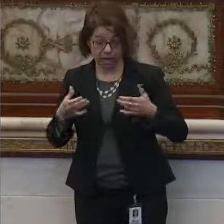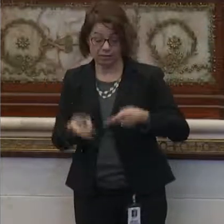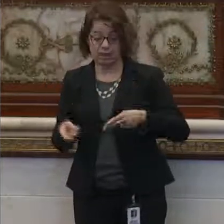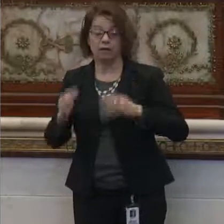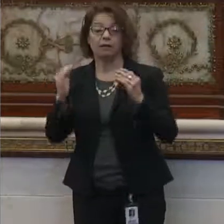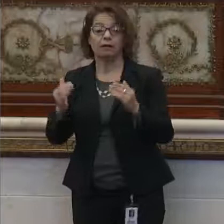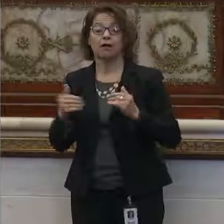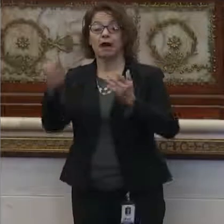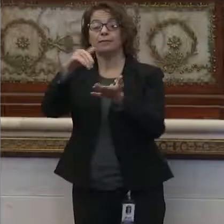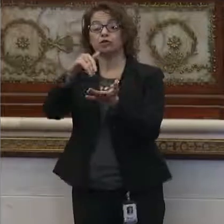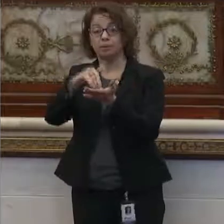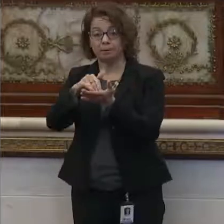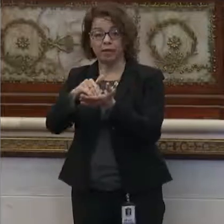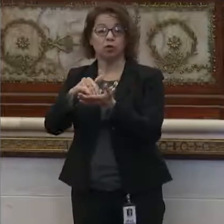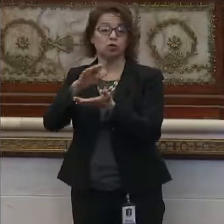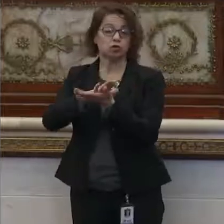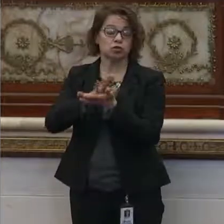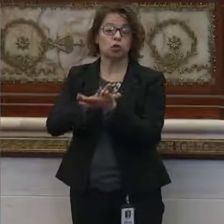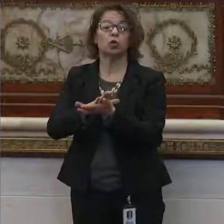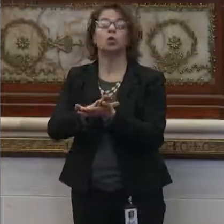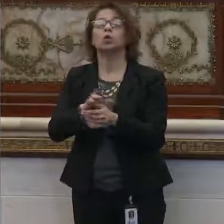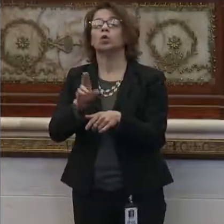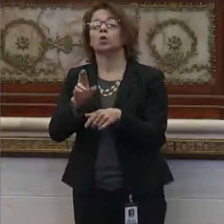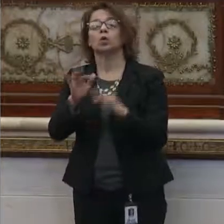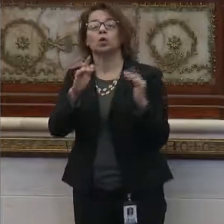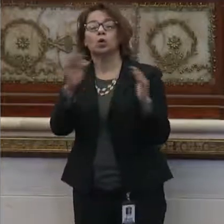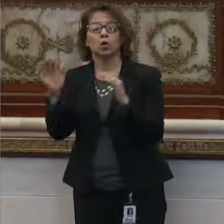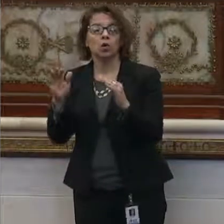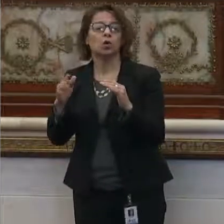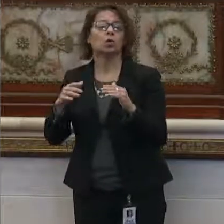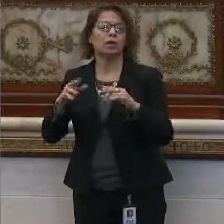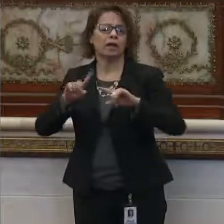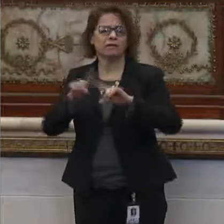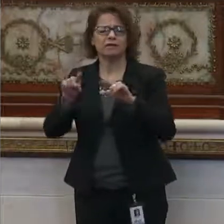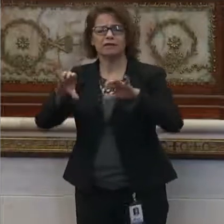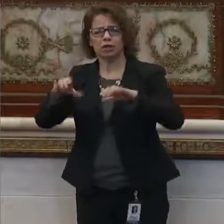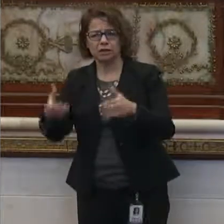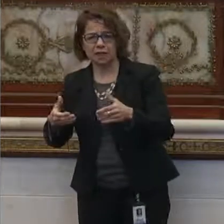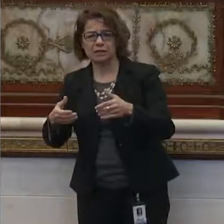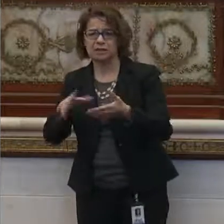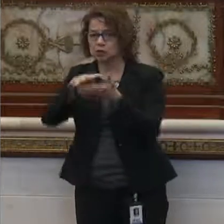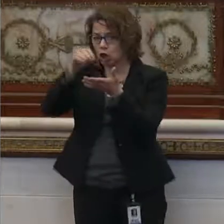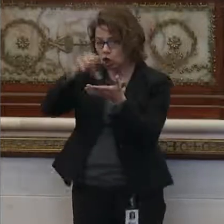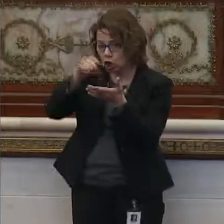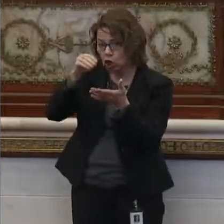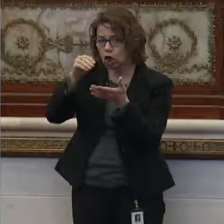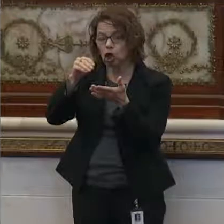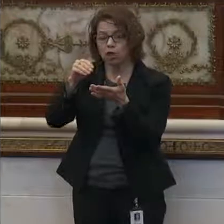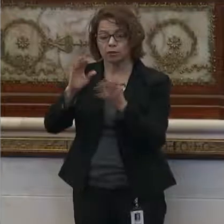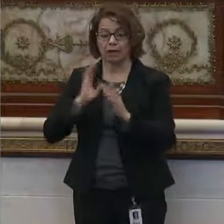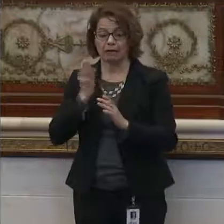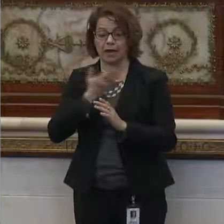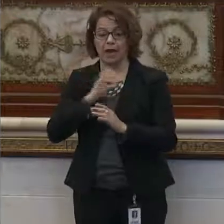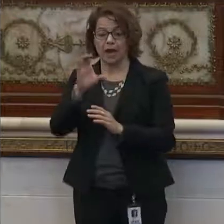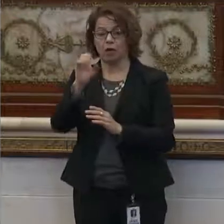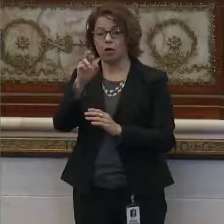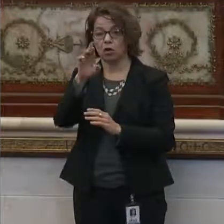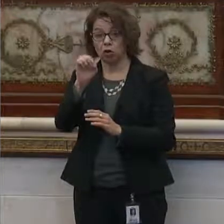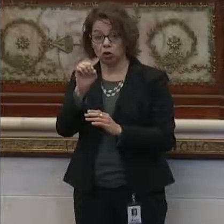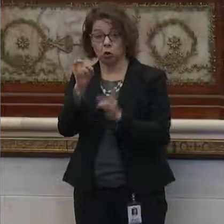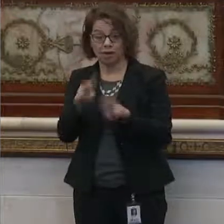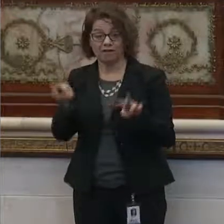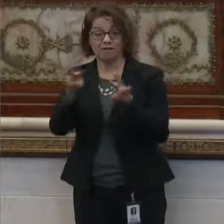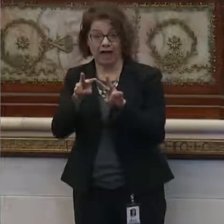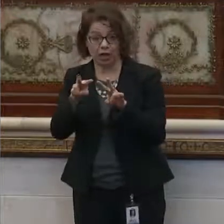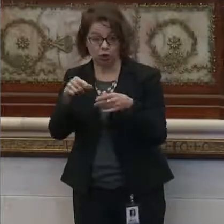where there's plastic golf clubs and tennis balls. And, it's a lot of fun, but we incorporate, learning about our core values like judgment. And you talk about